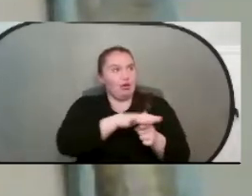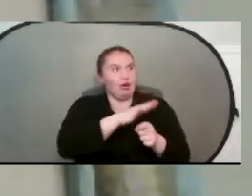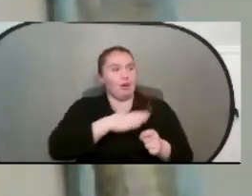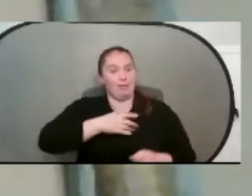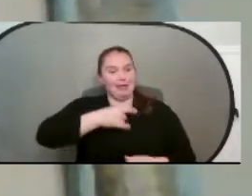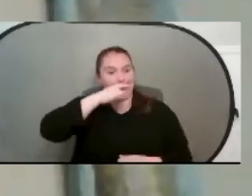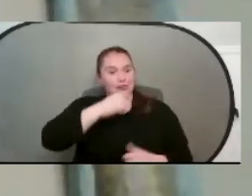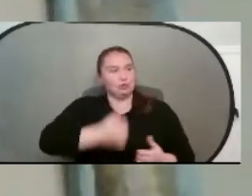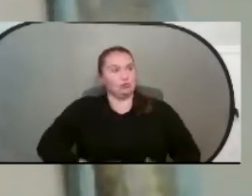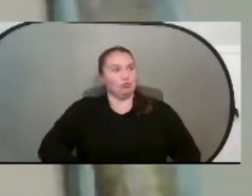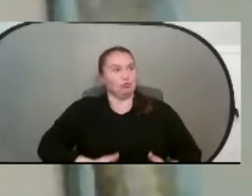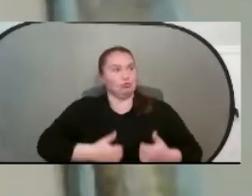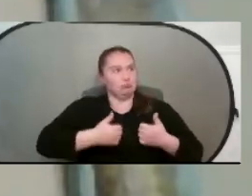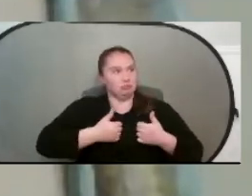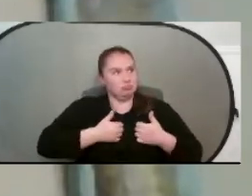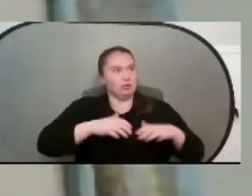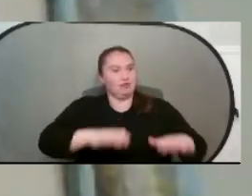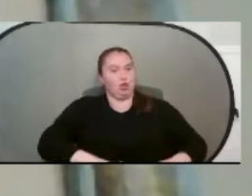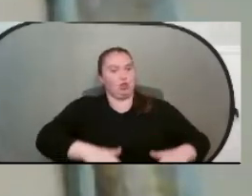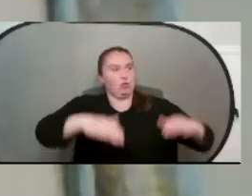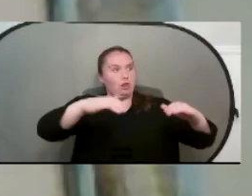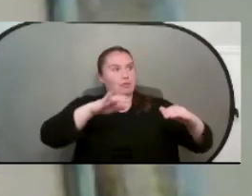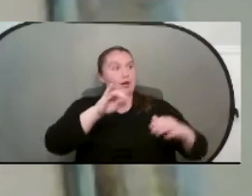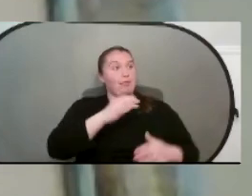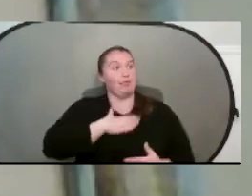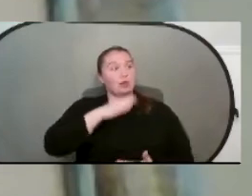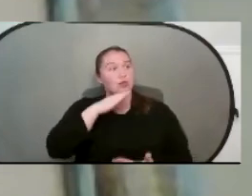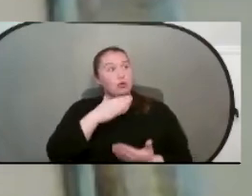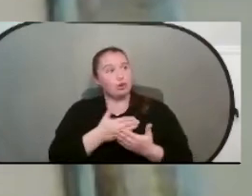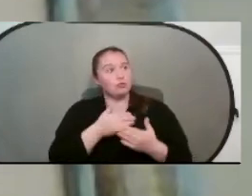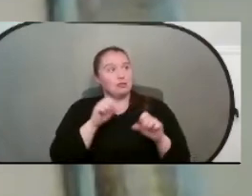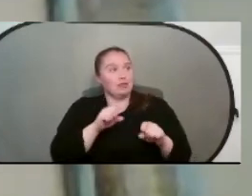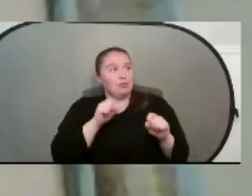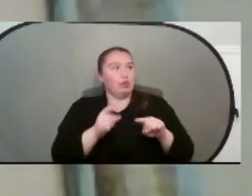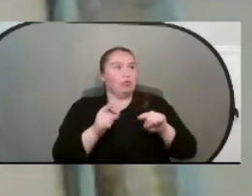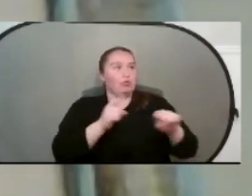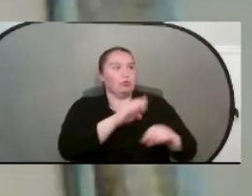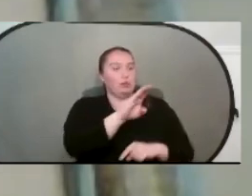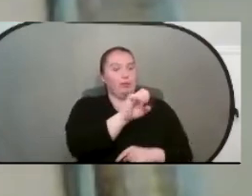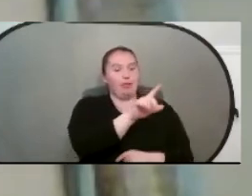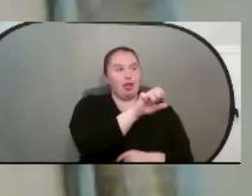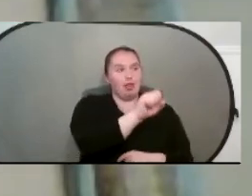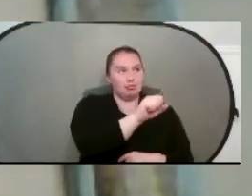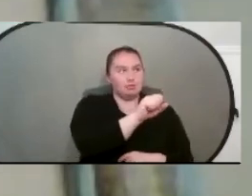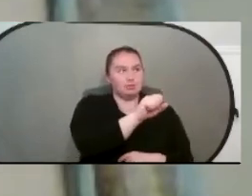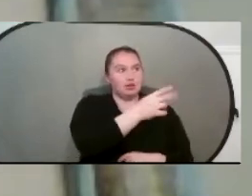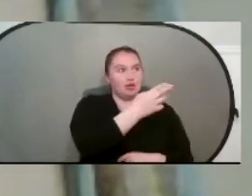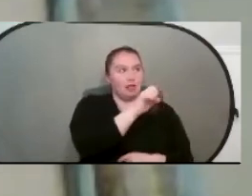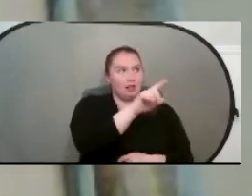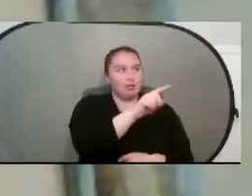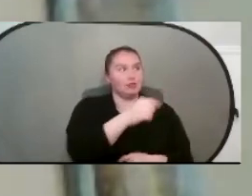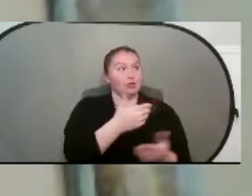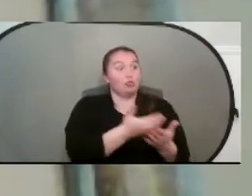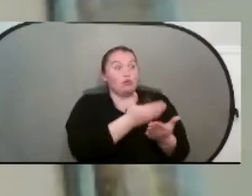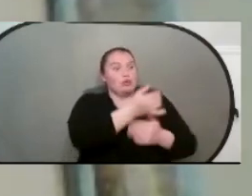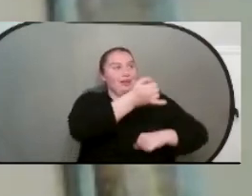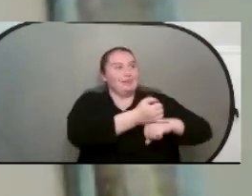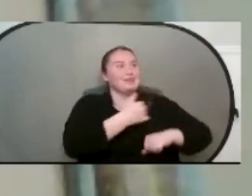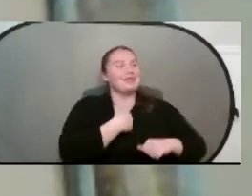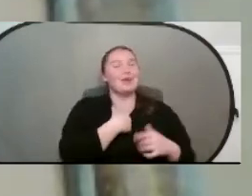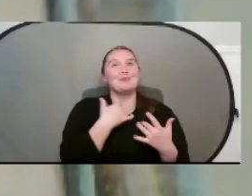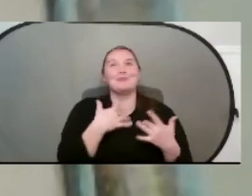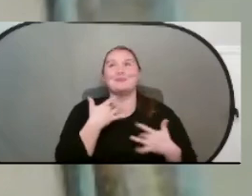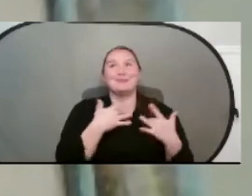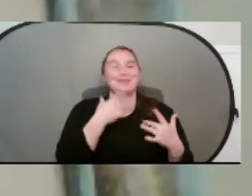grew up in the South Waco area. Actually, my daughter was able to go to Bell Seals to the Newark campus. And I was so excited to see, it's just